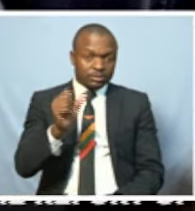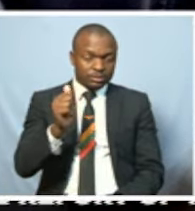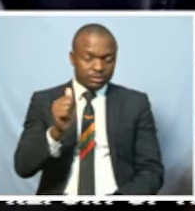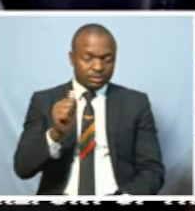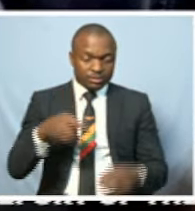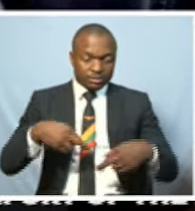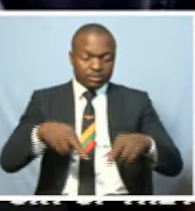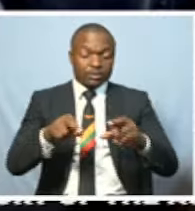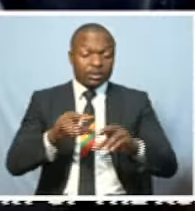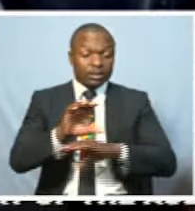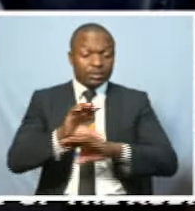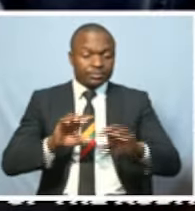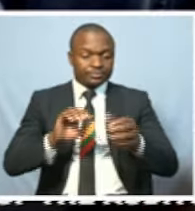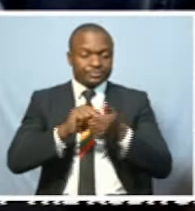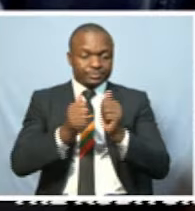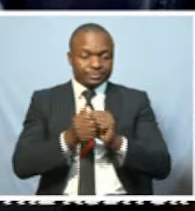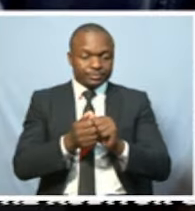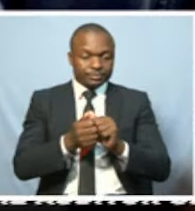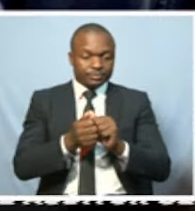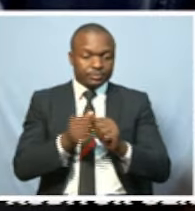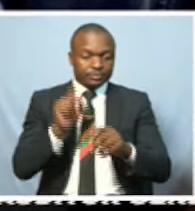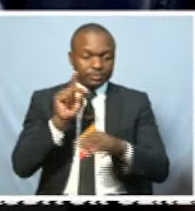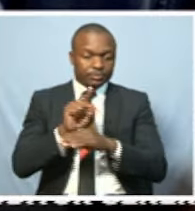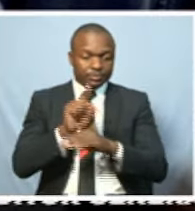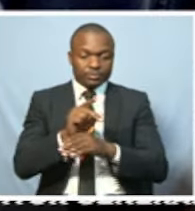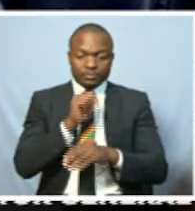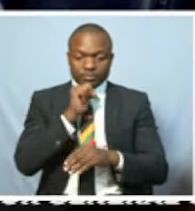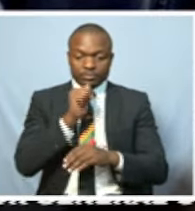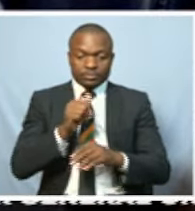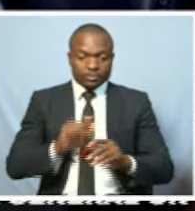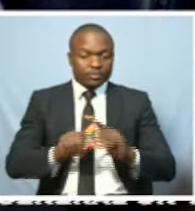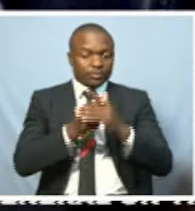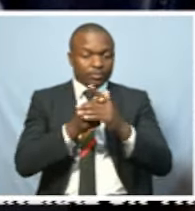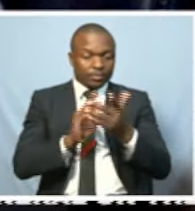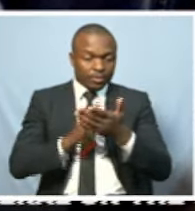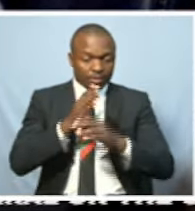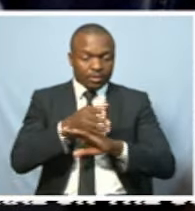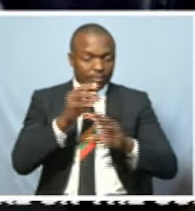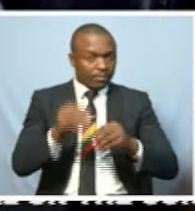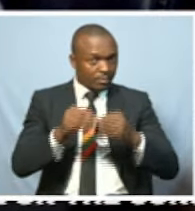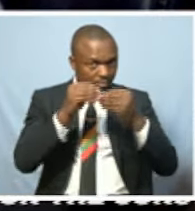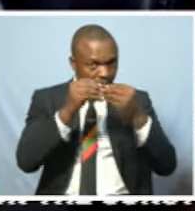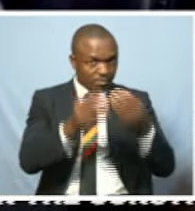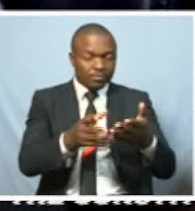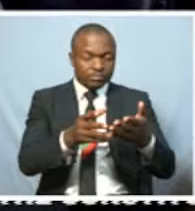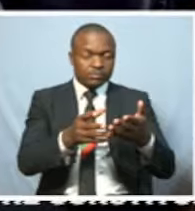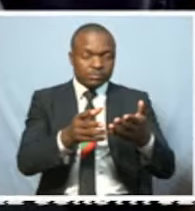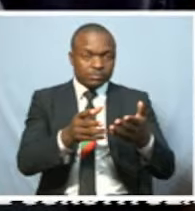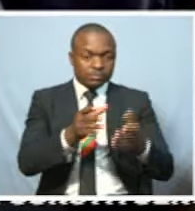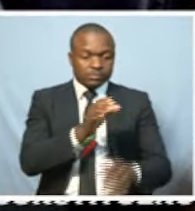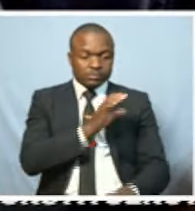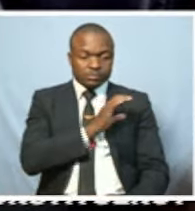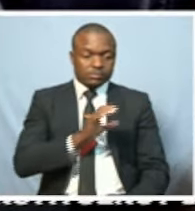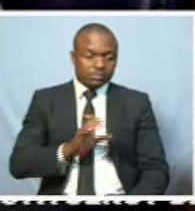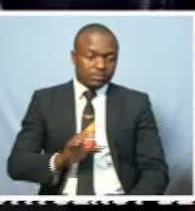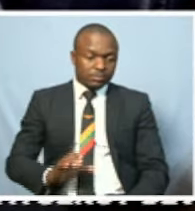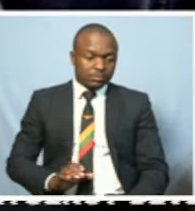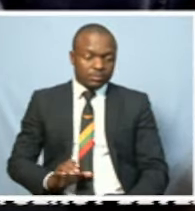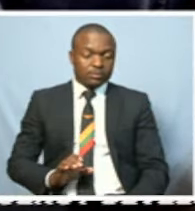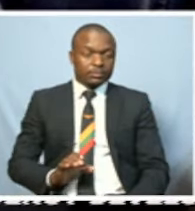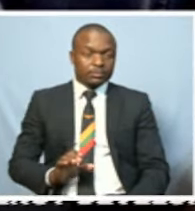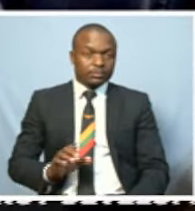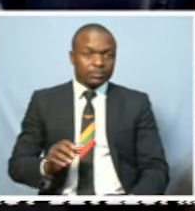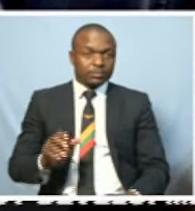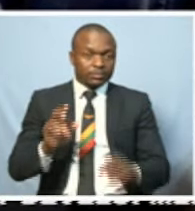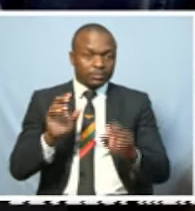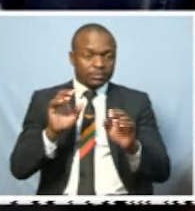on the cause of query, saying the project did not commence after award of the successful bidder